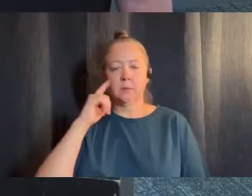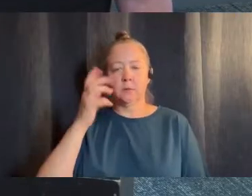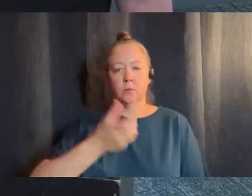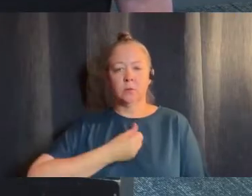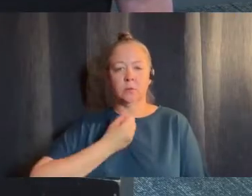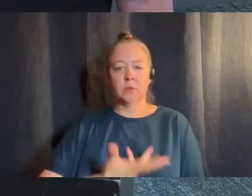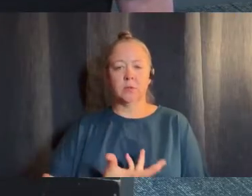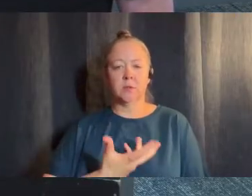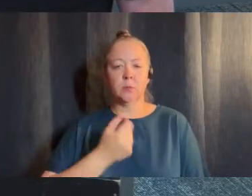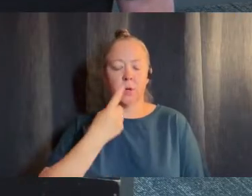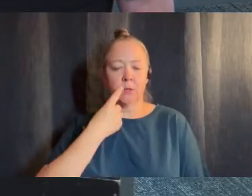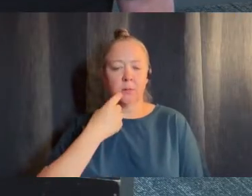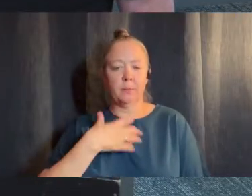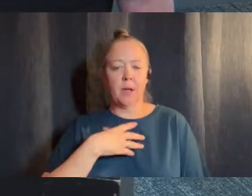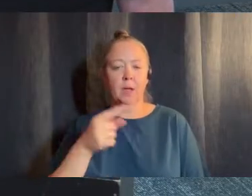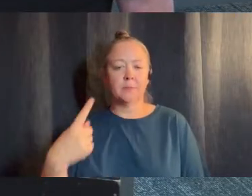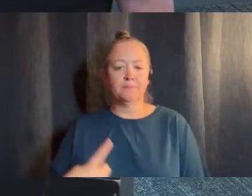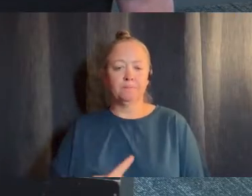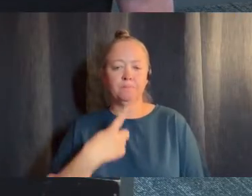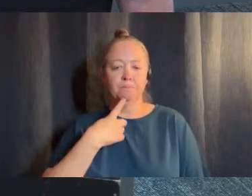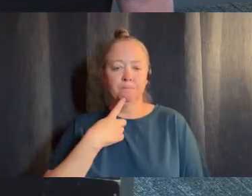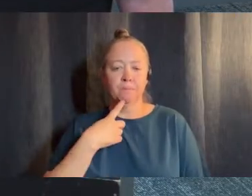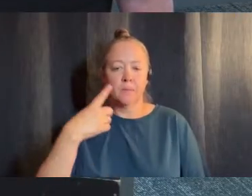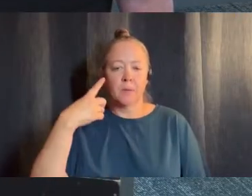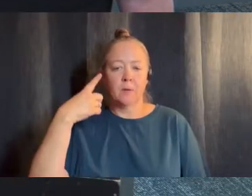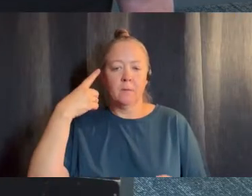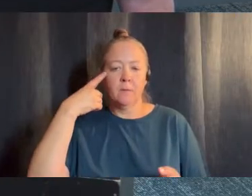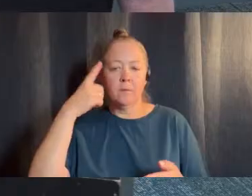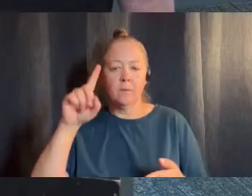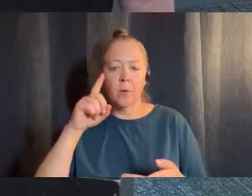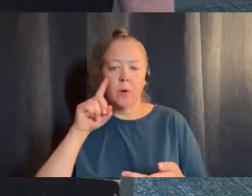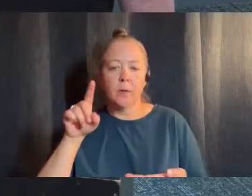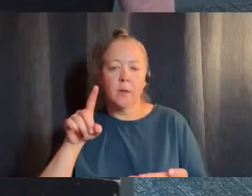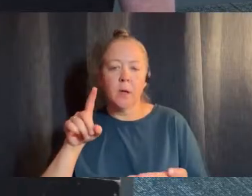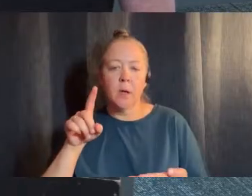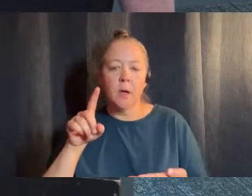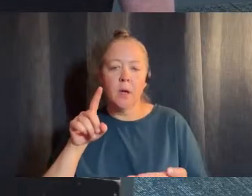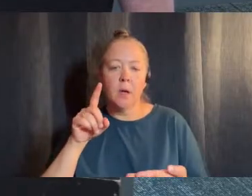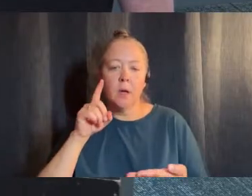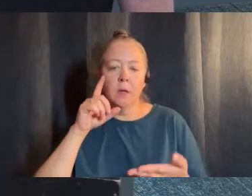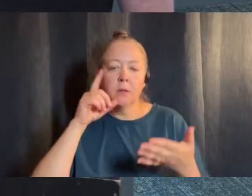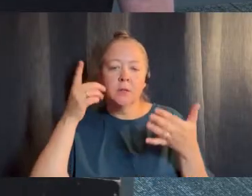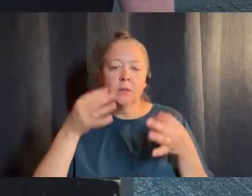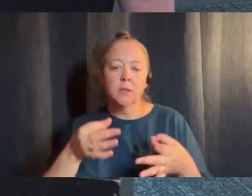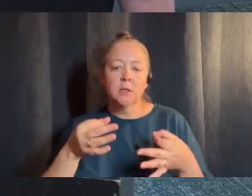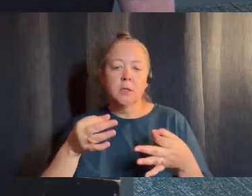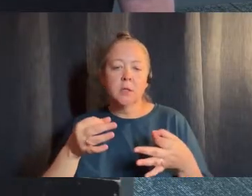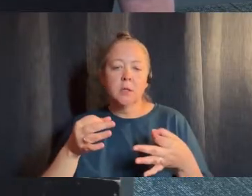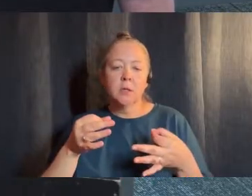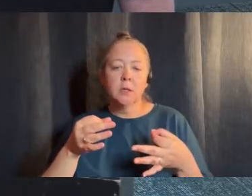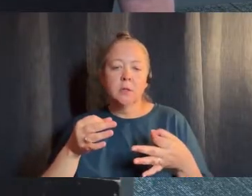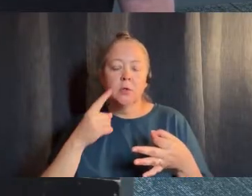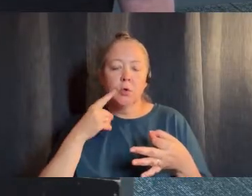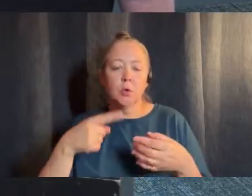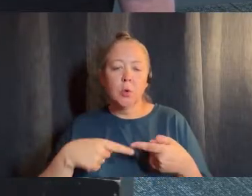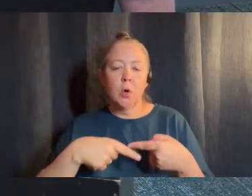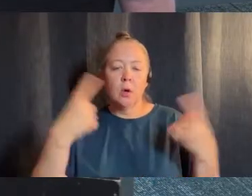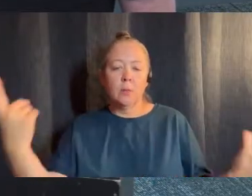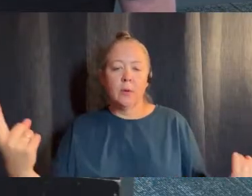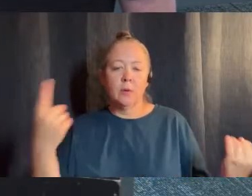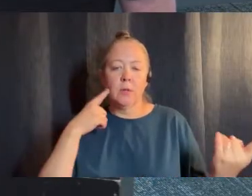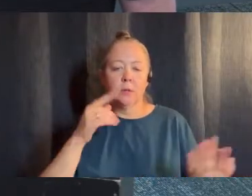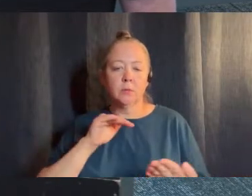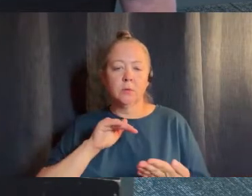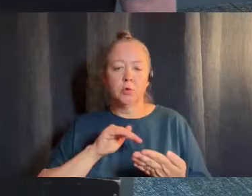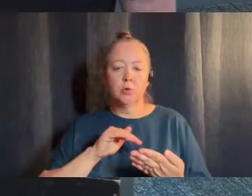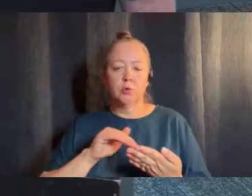contest the excused absence of Councilmember Fry. It's disheartening to see the council decline into petty rhetoric what should have been a routine request, especially given